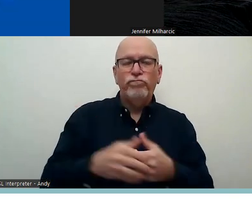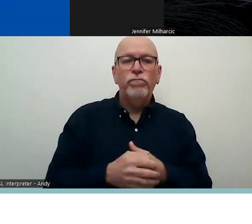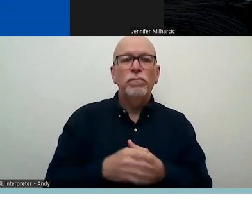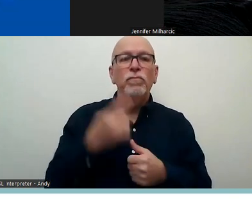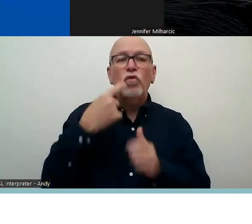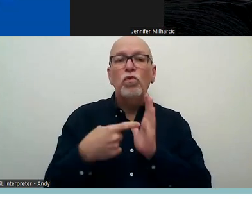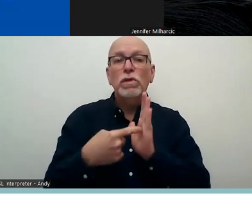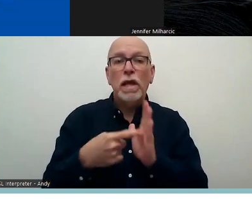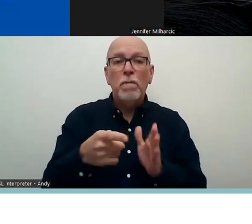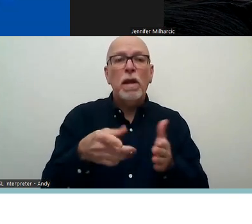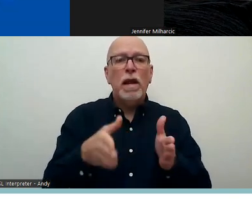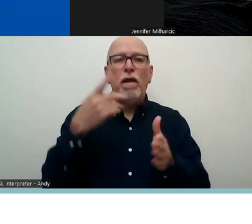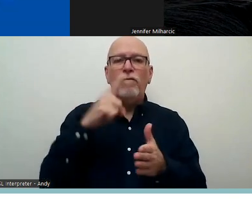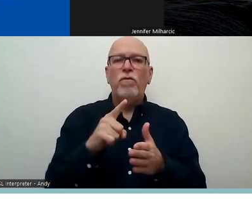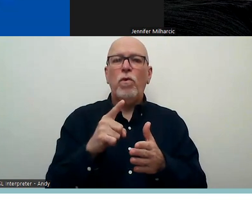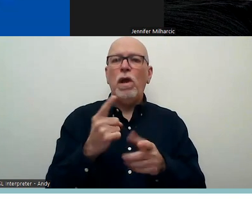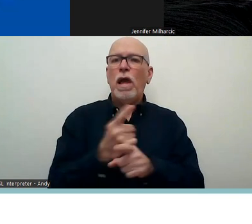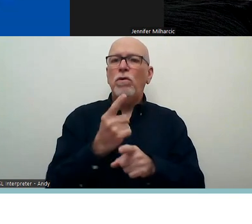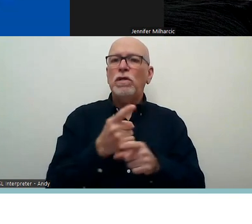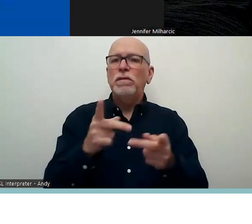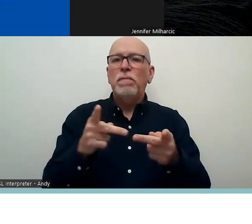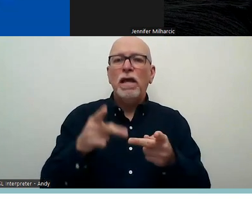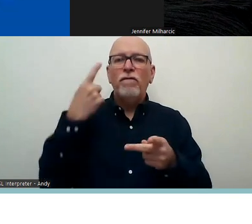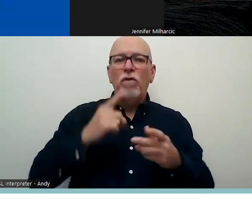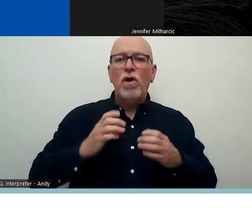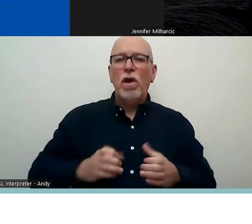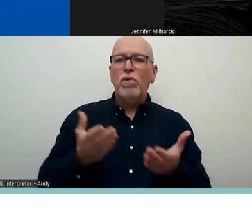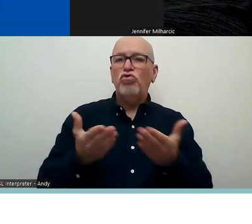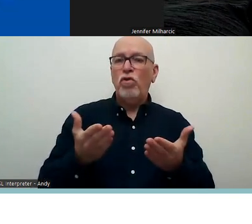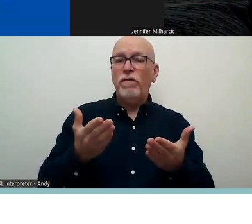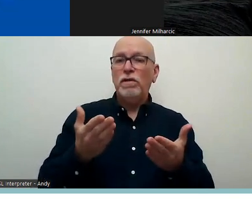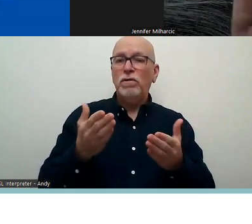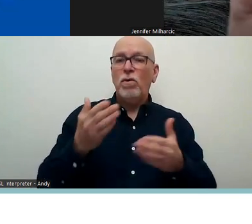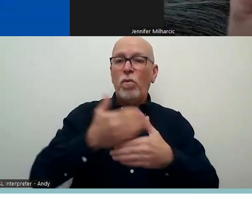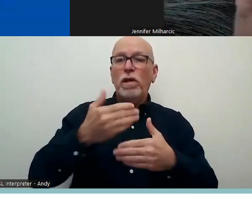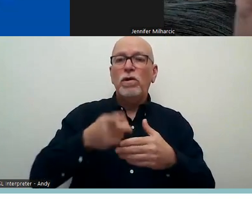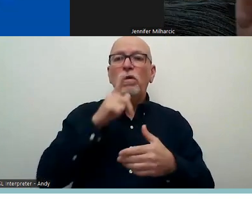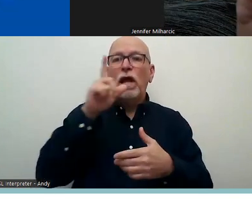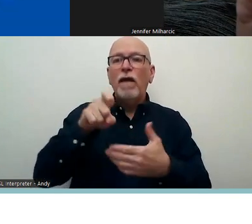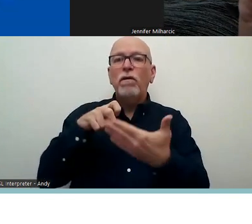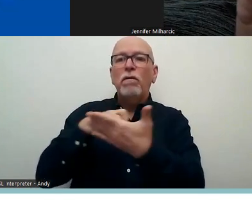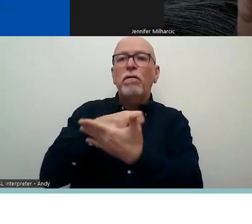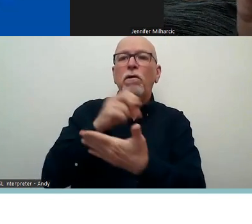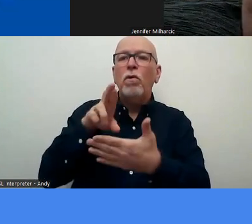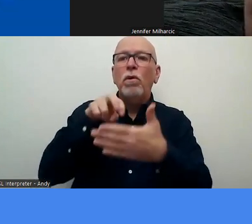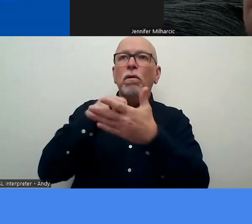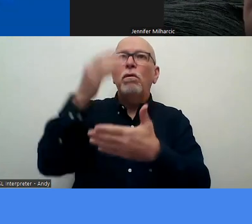example is allowing for adequate space at a customer service window to write without bumping against a wall or divider